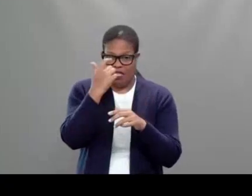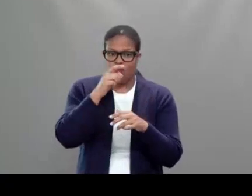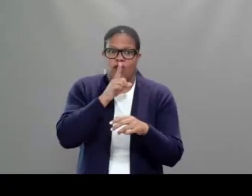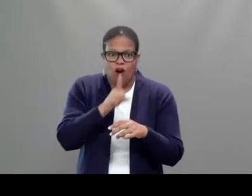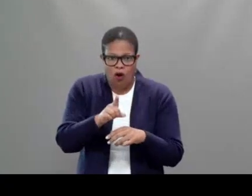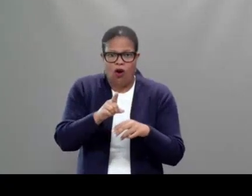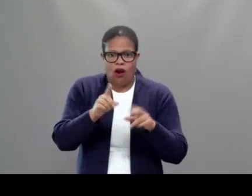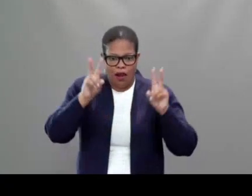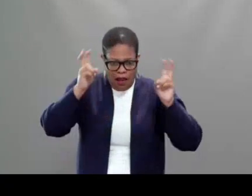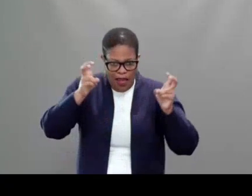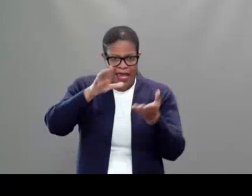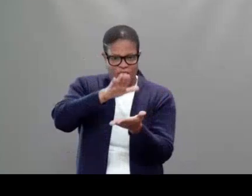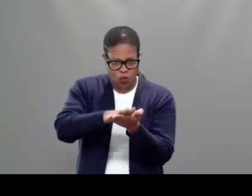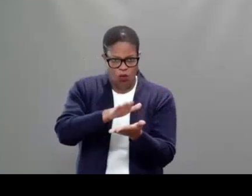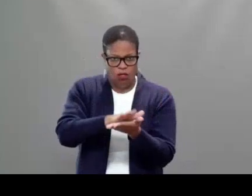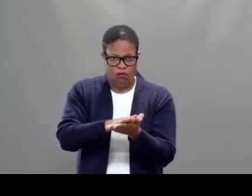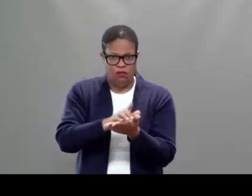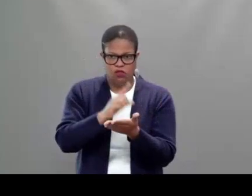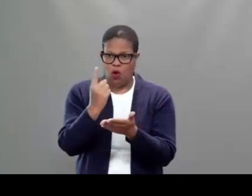school.